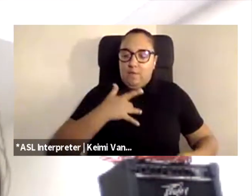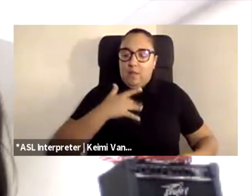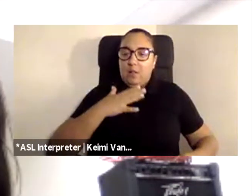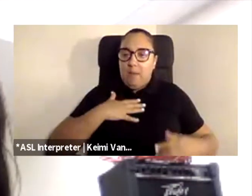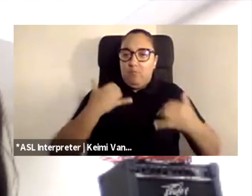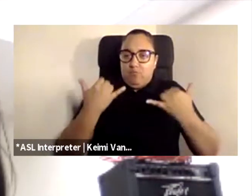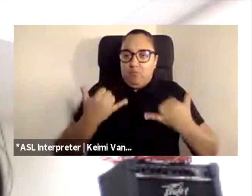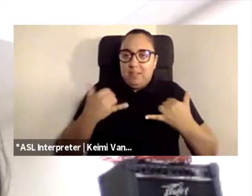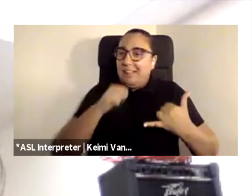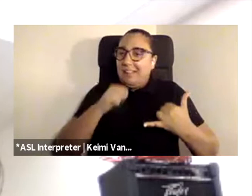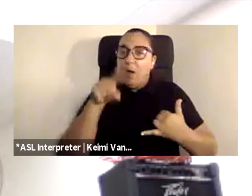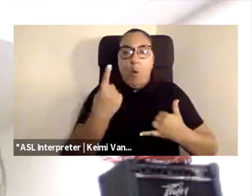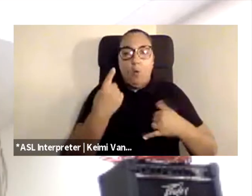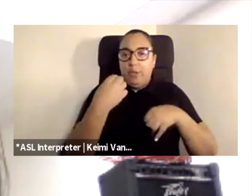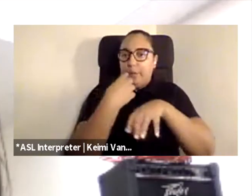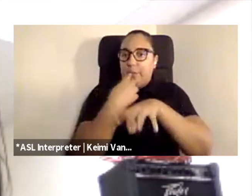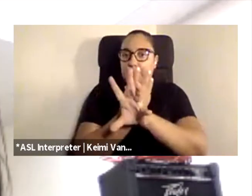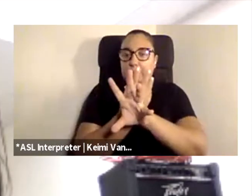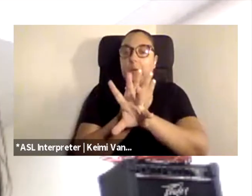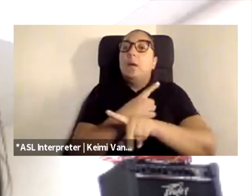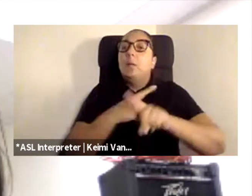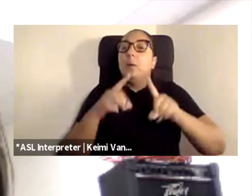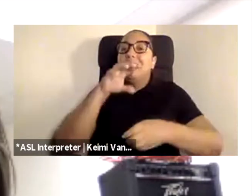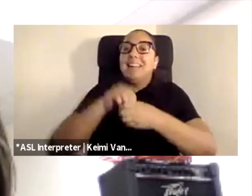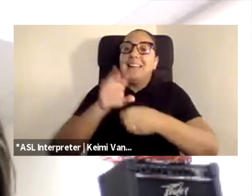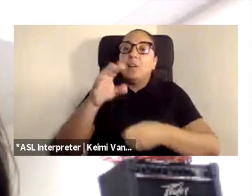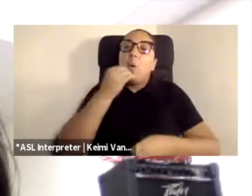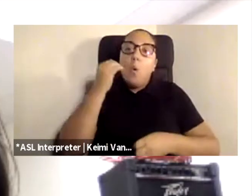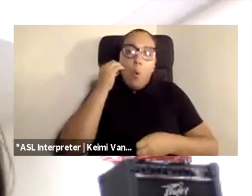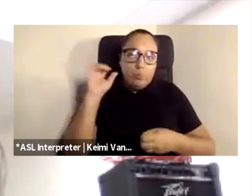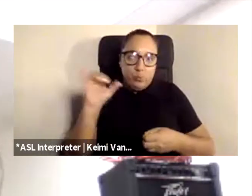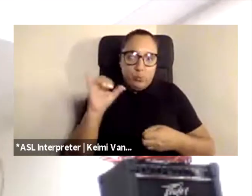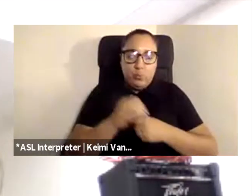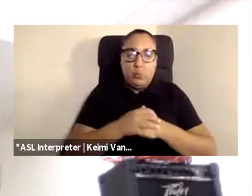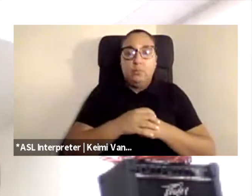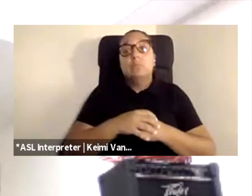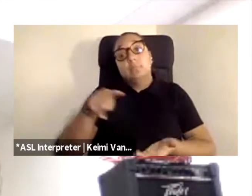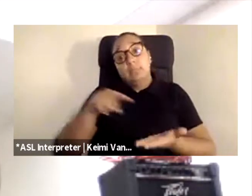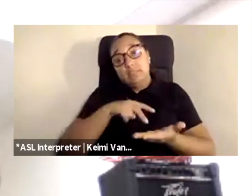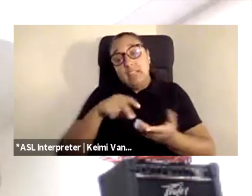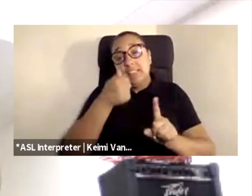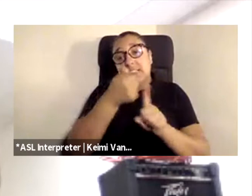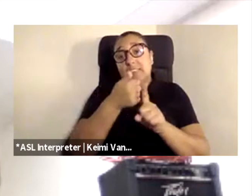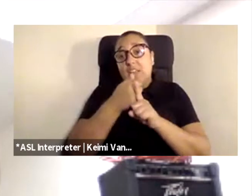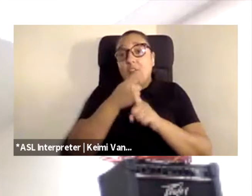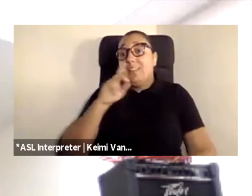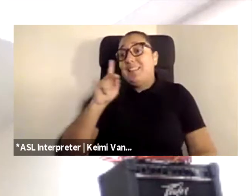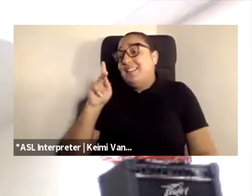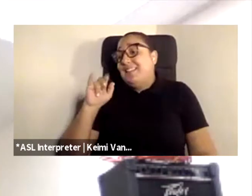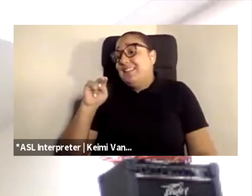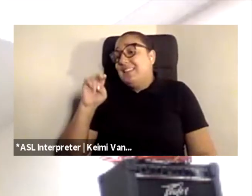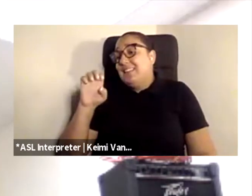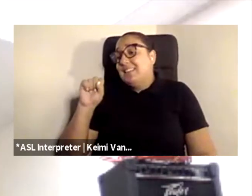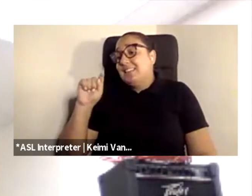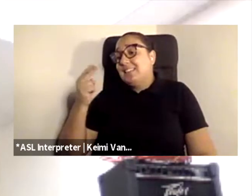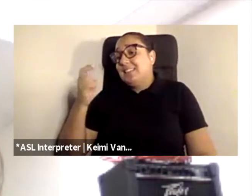we are today, but also in their homes. Dance, after all, is a kinesthetic art form. And so